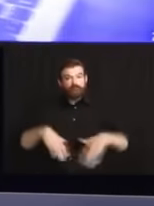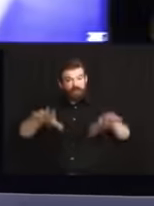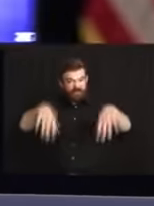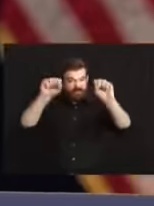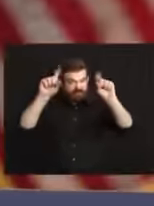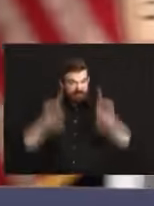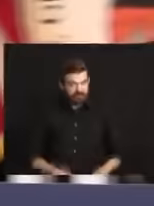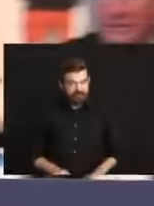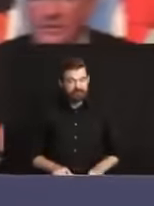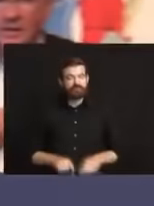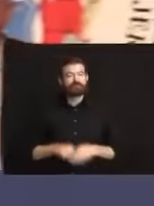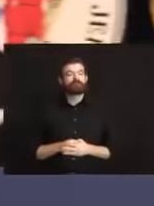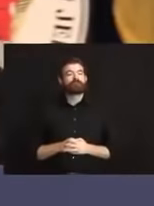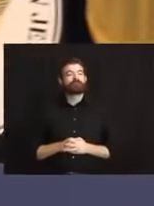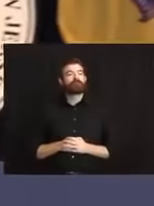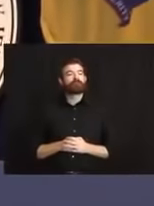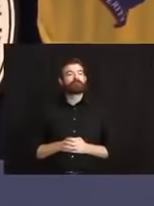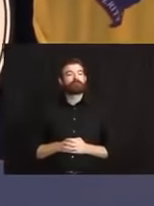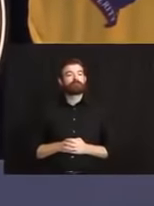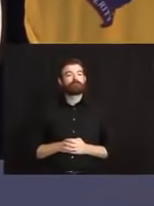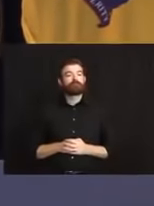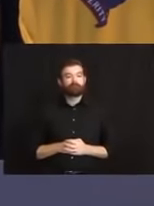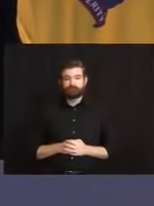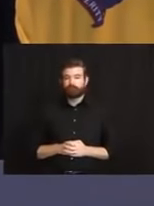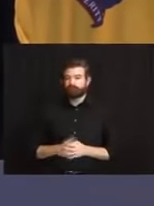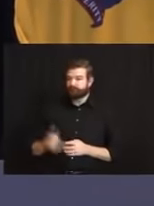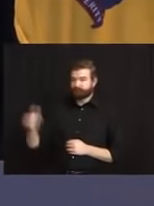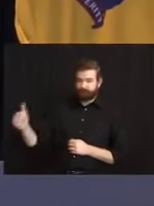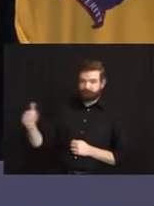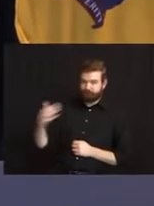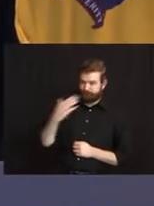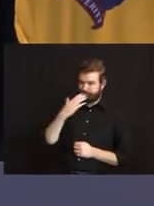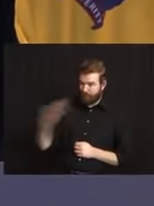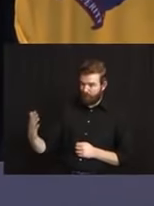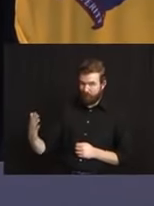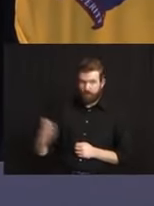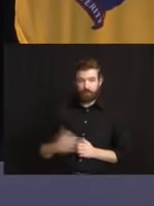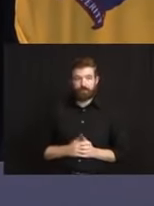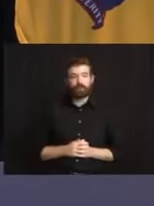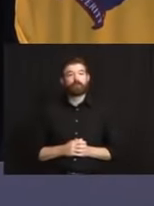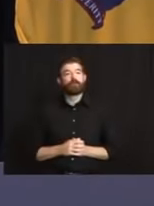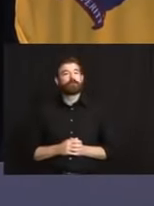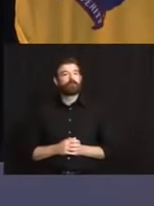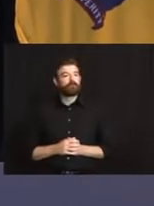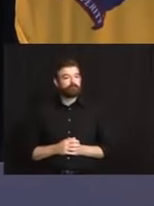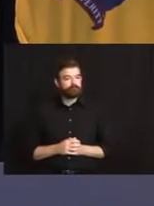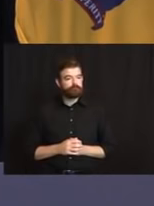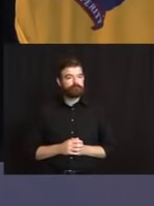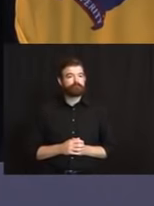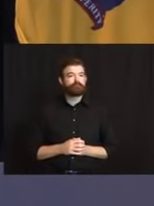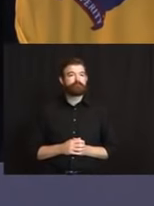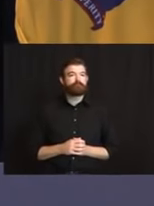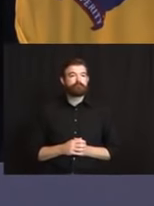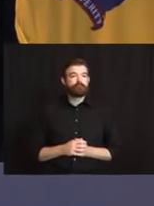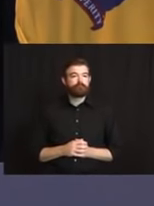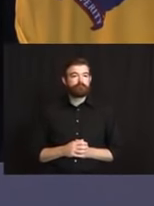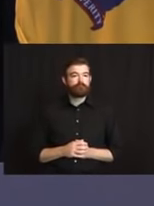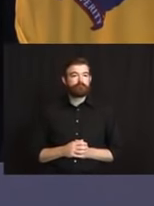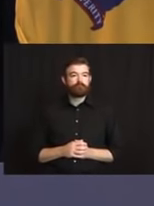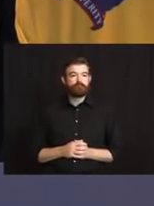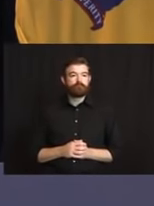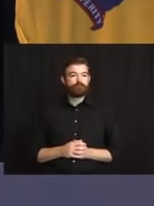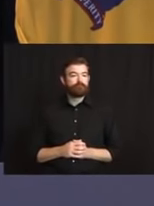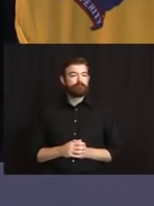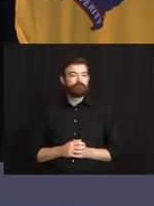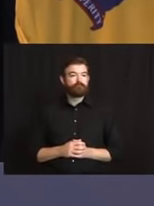Judy, thank you for that, and thank you for all. And I know that lots of folks are going to be